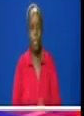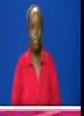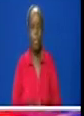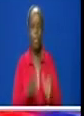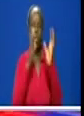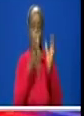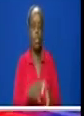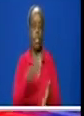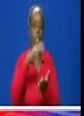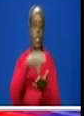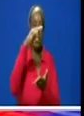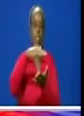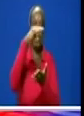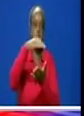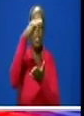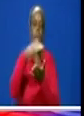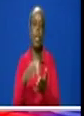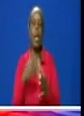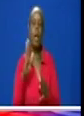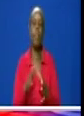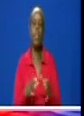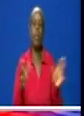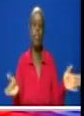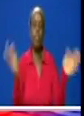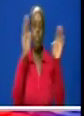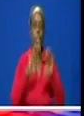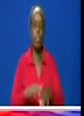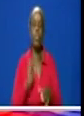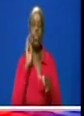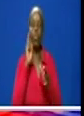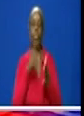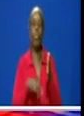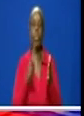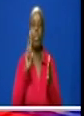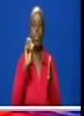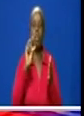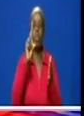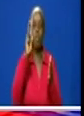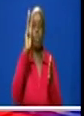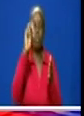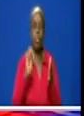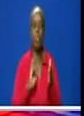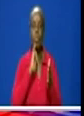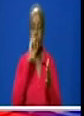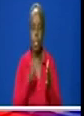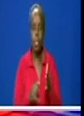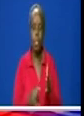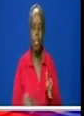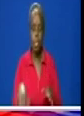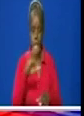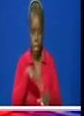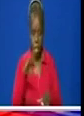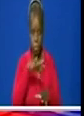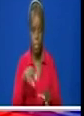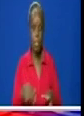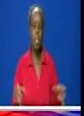boxes to show what volume is. Mm-hmm. And did we say that volume is a space that is